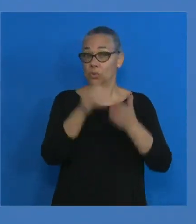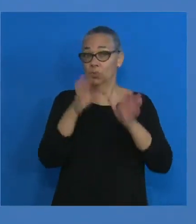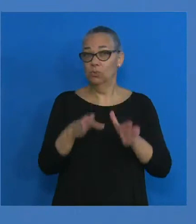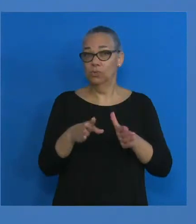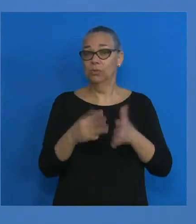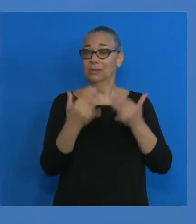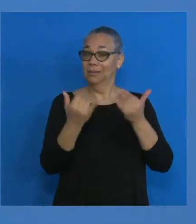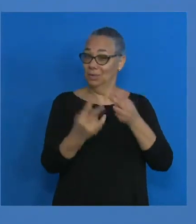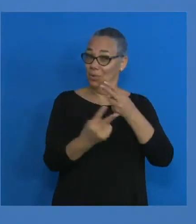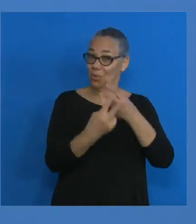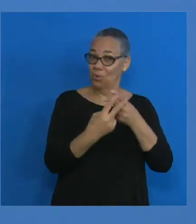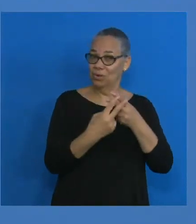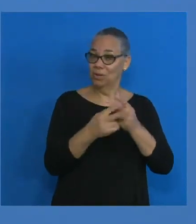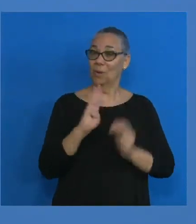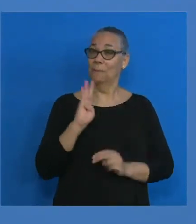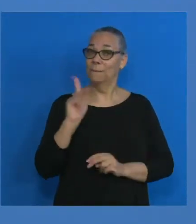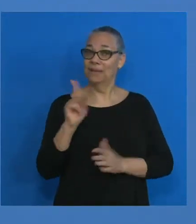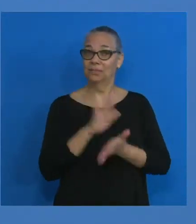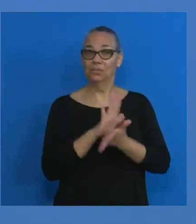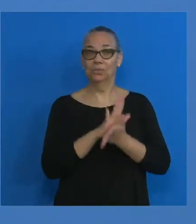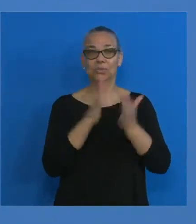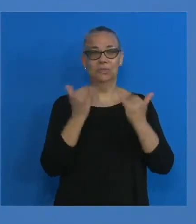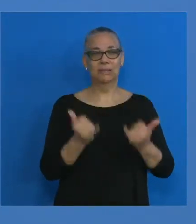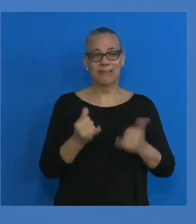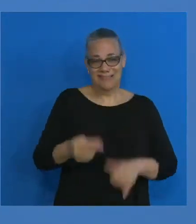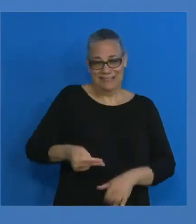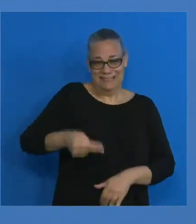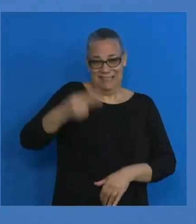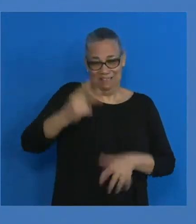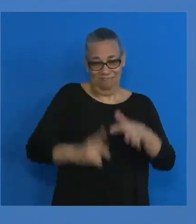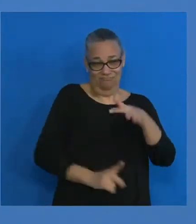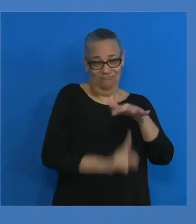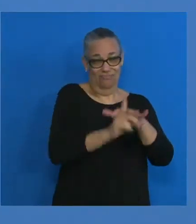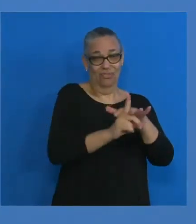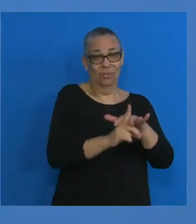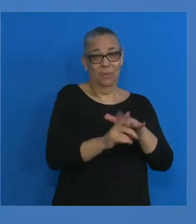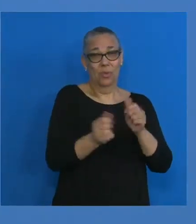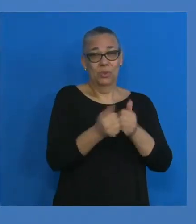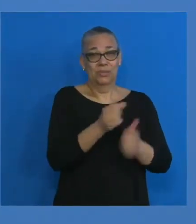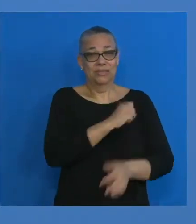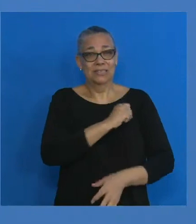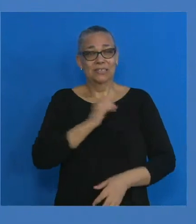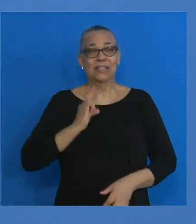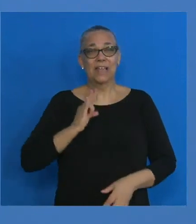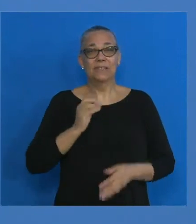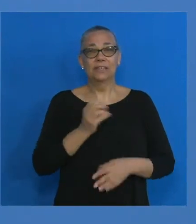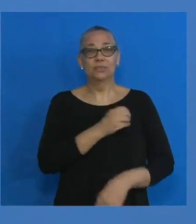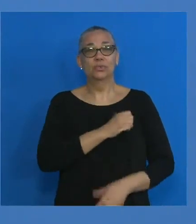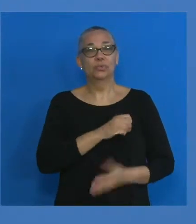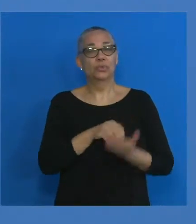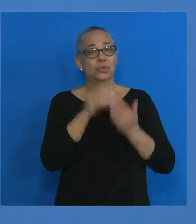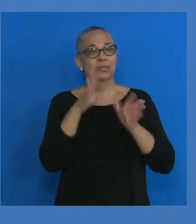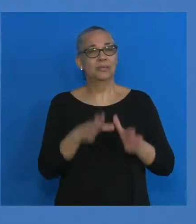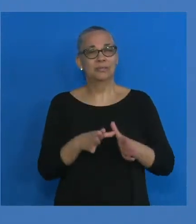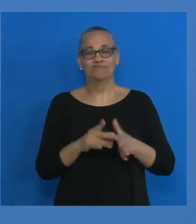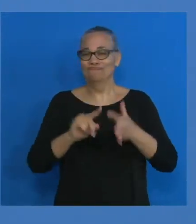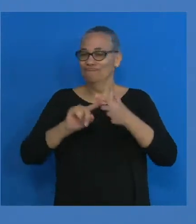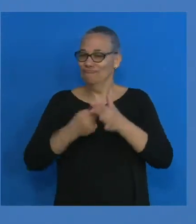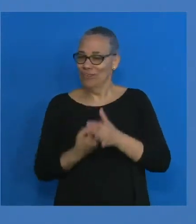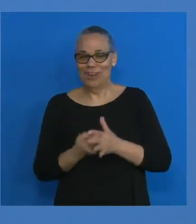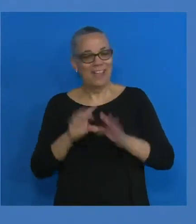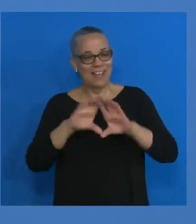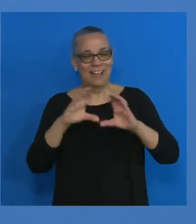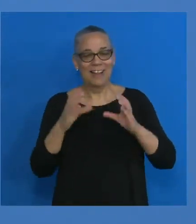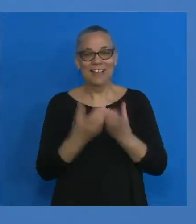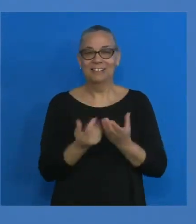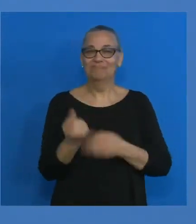quarantine returned to school today with high attendance rate for staff and students. teachers and students jumped right back into the class,